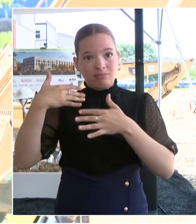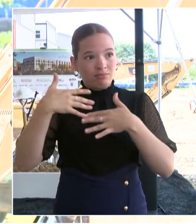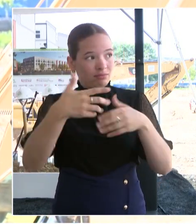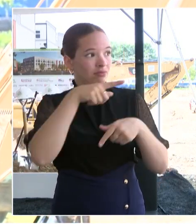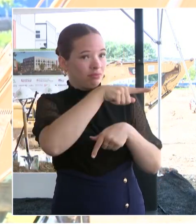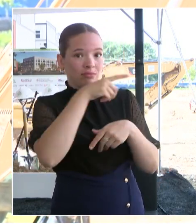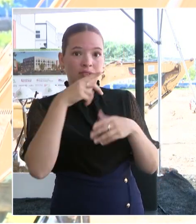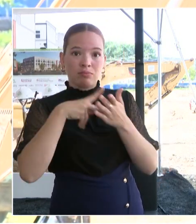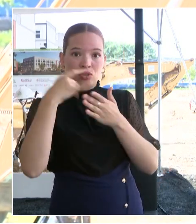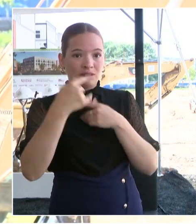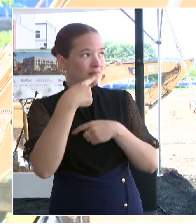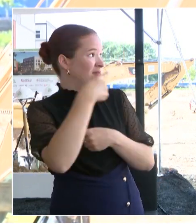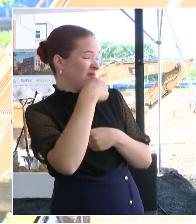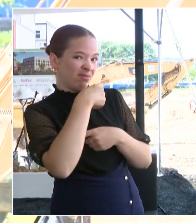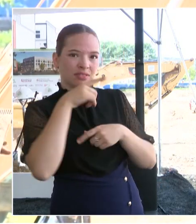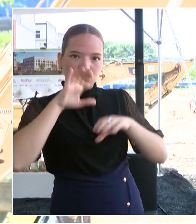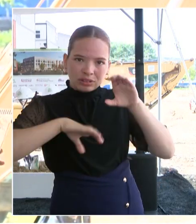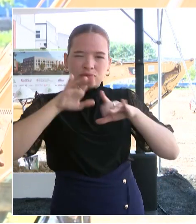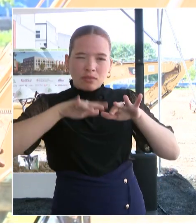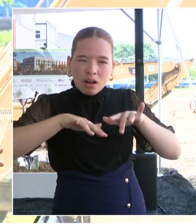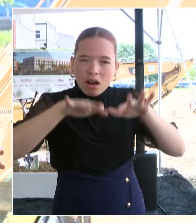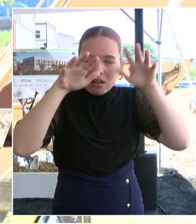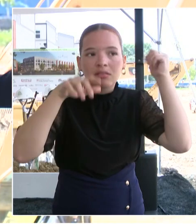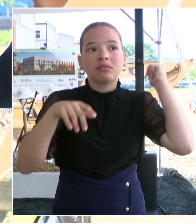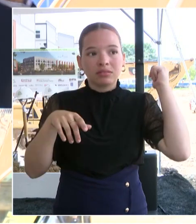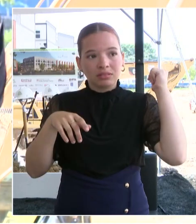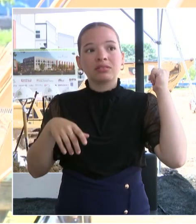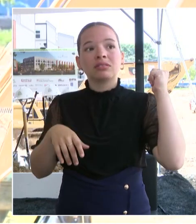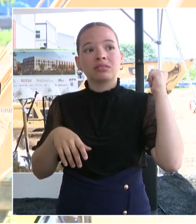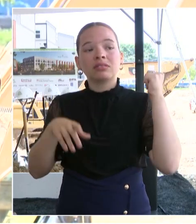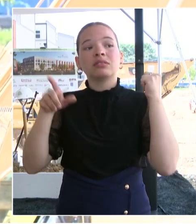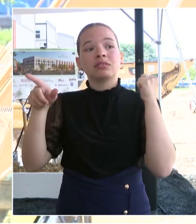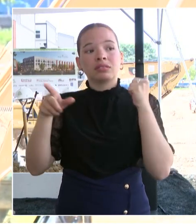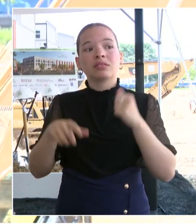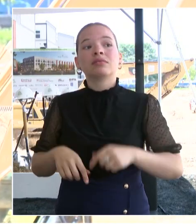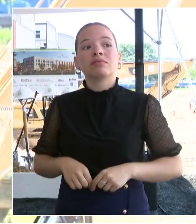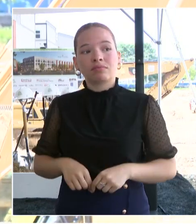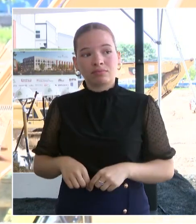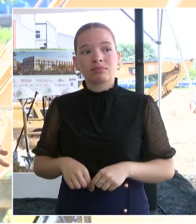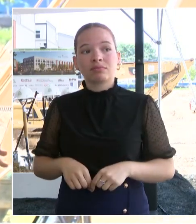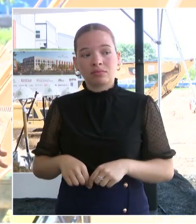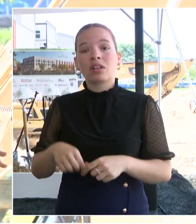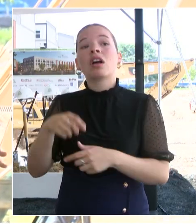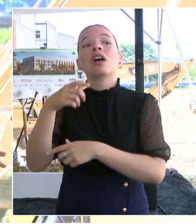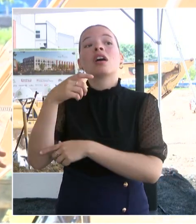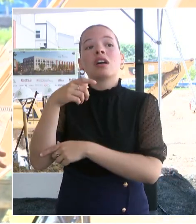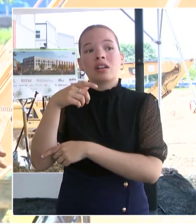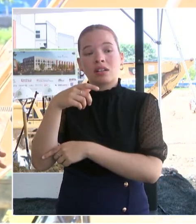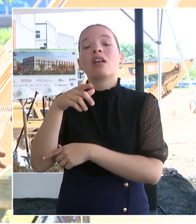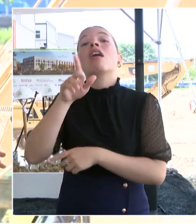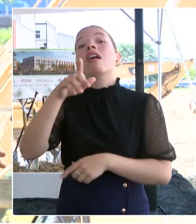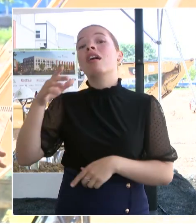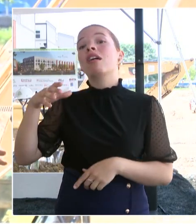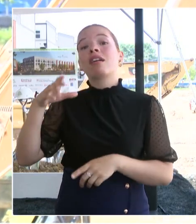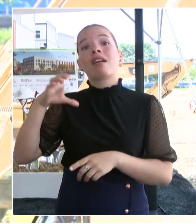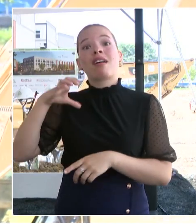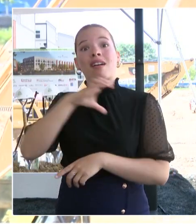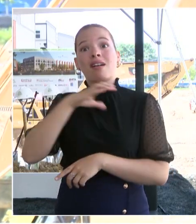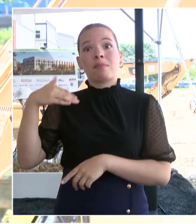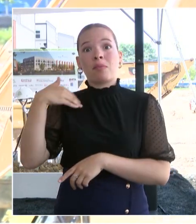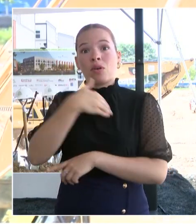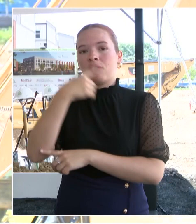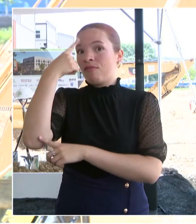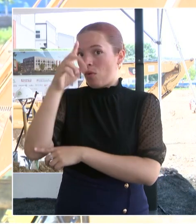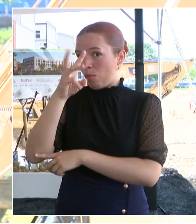you. Councilmember Louis George and her team, who have stepped in and really kept the ball moving forward. And last